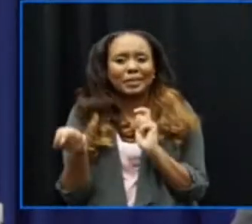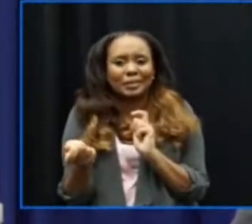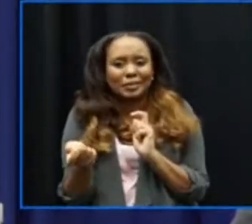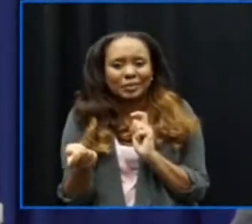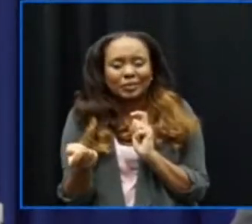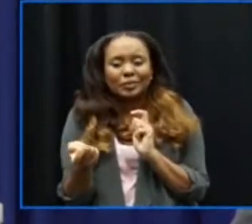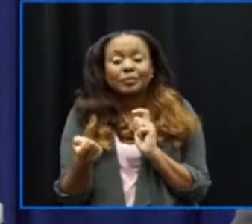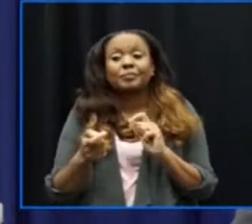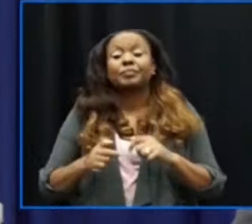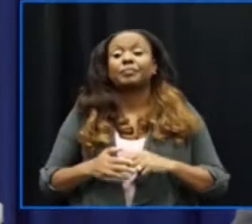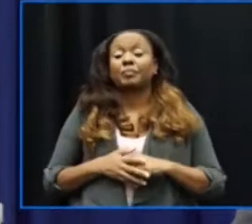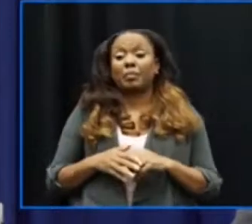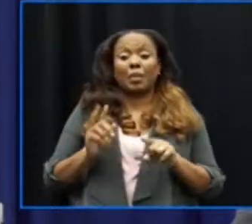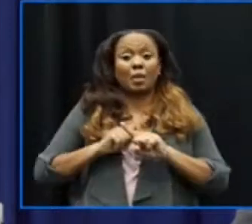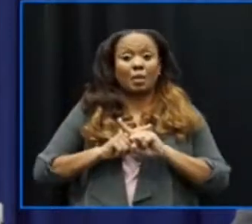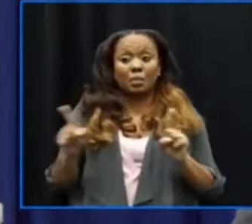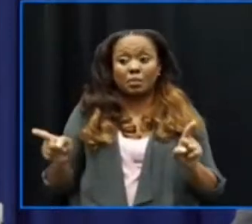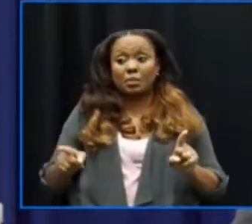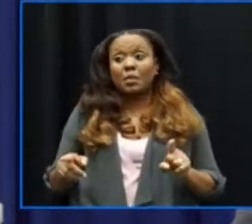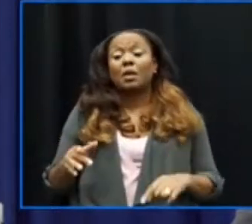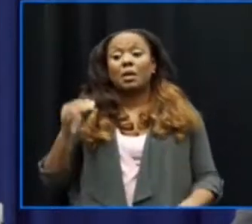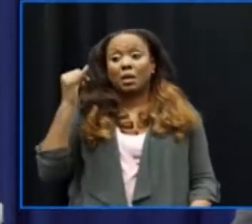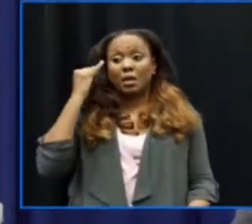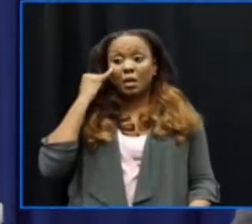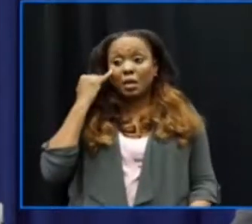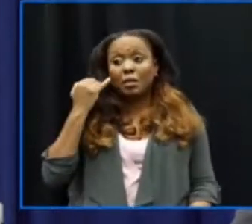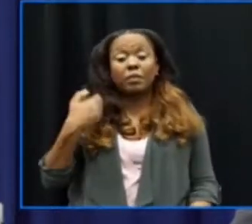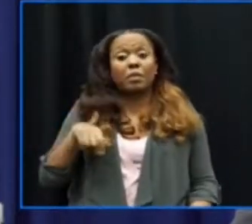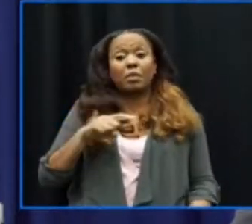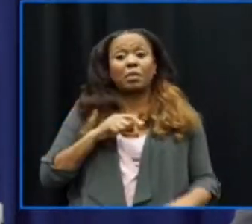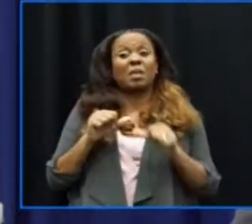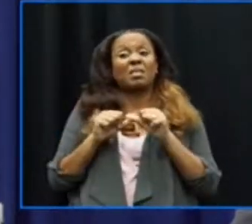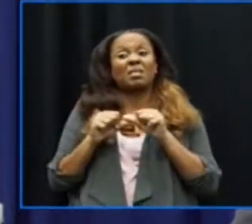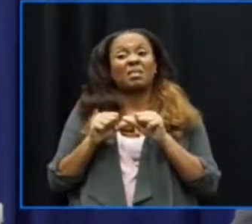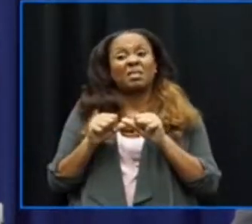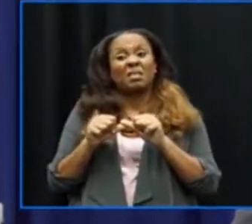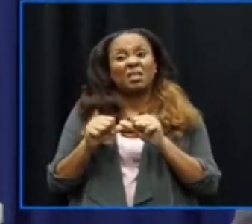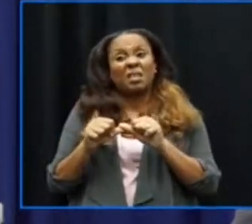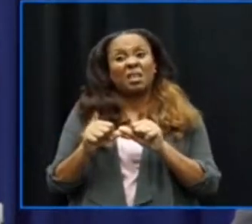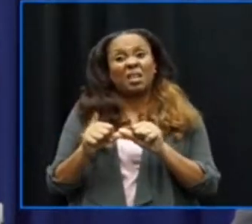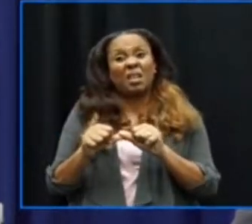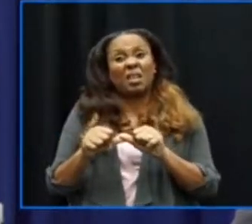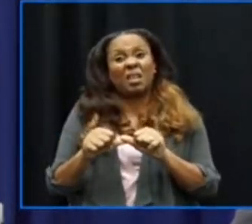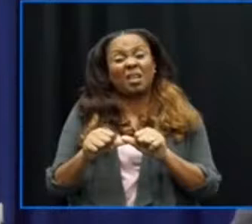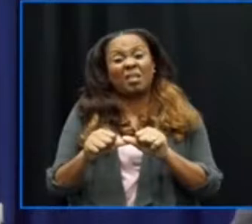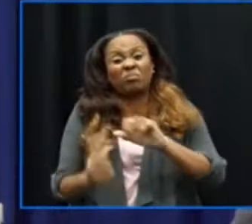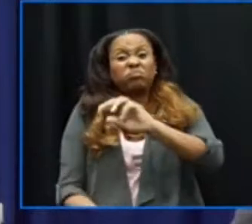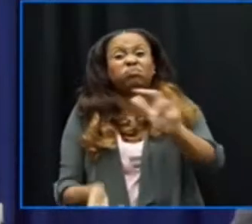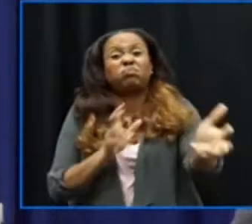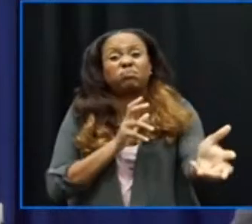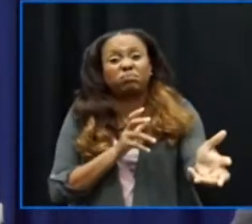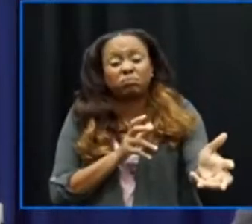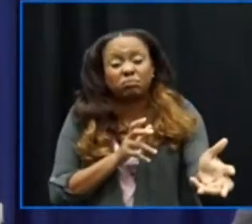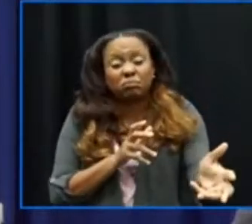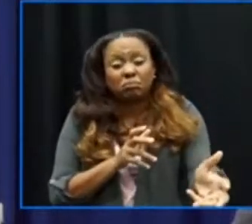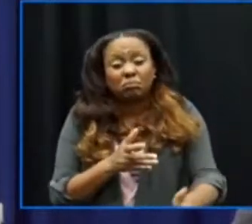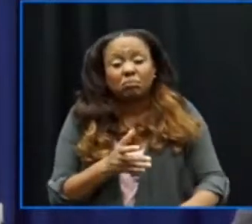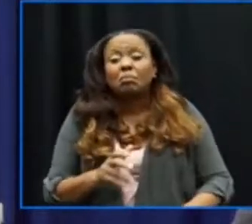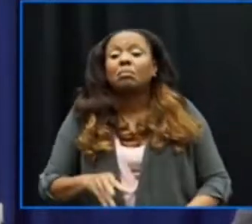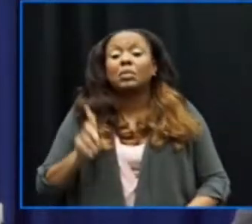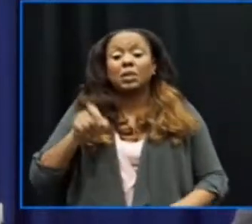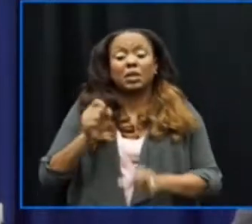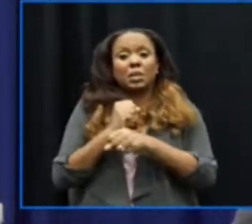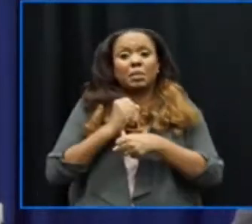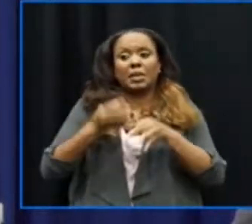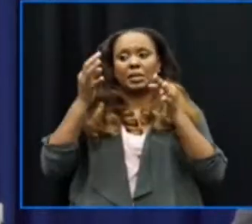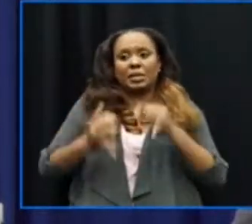make sure that we don't topple over as a country and as a government, then we need to make these decisions,